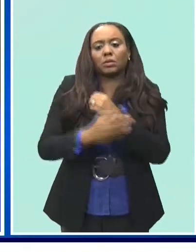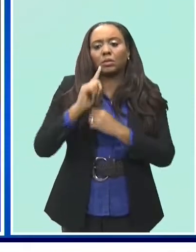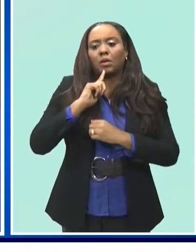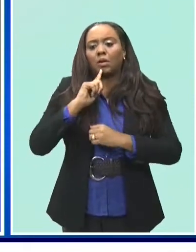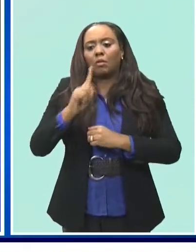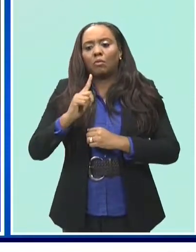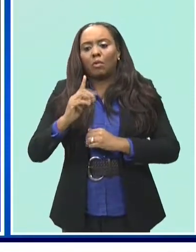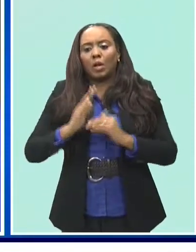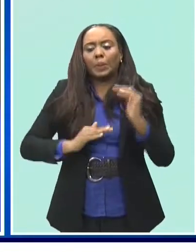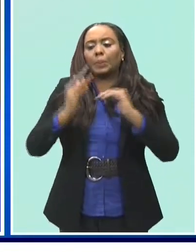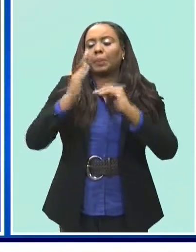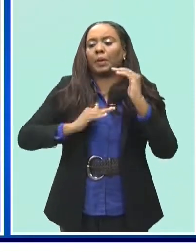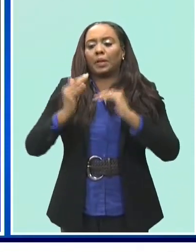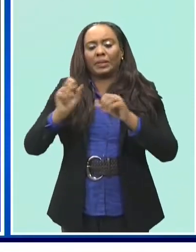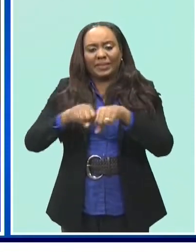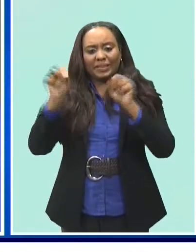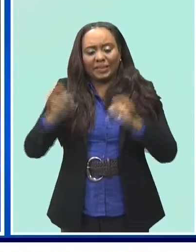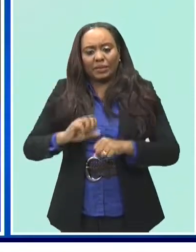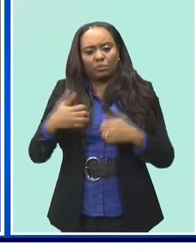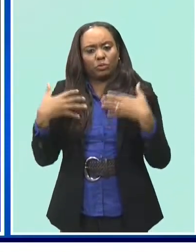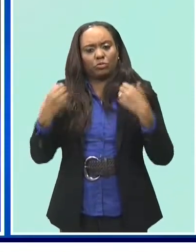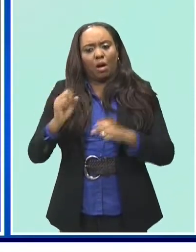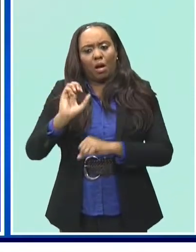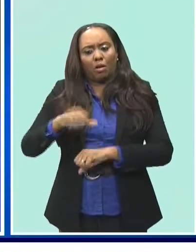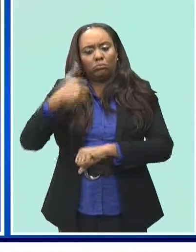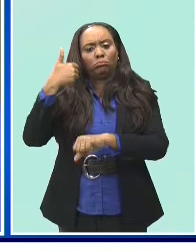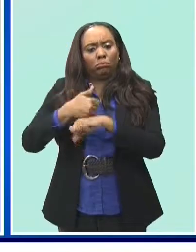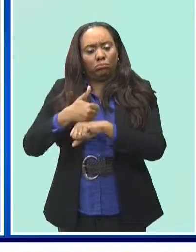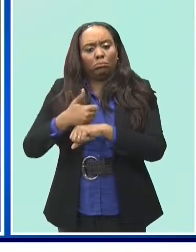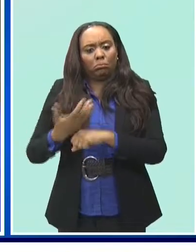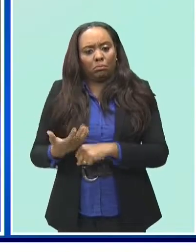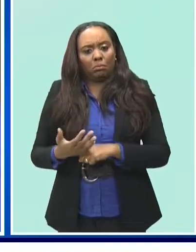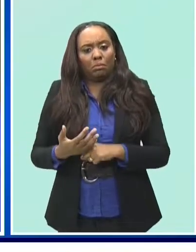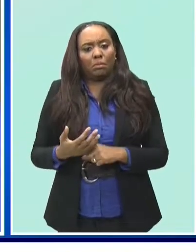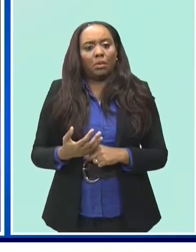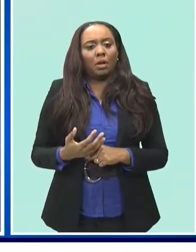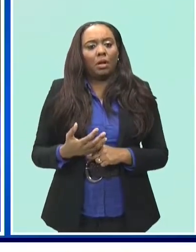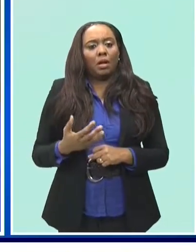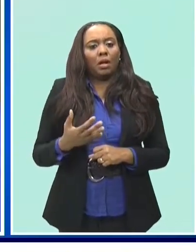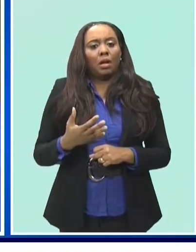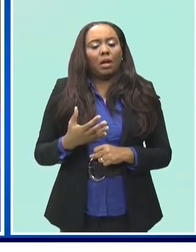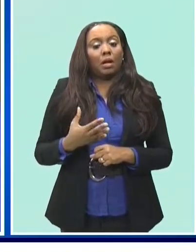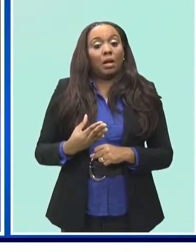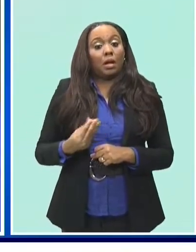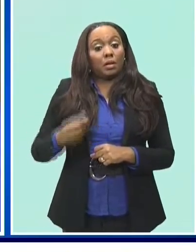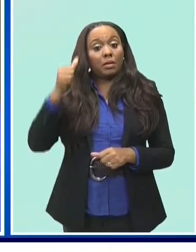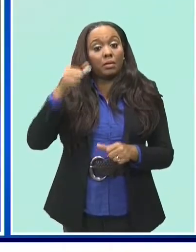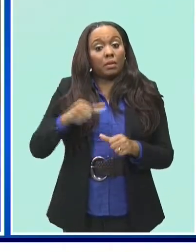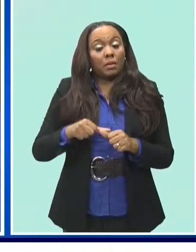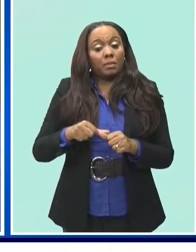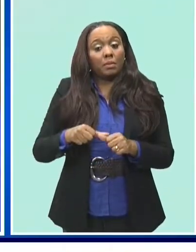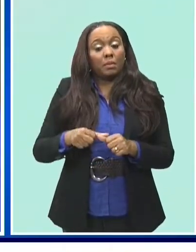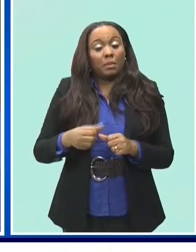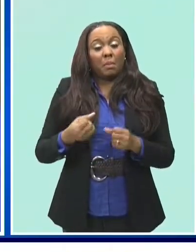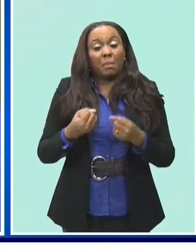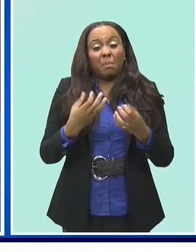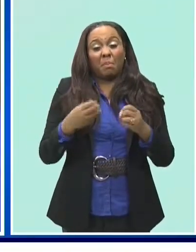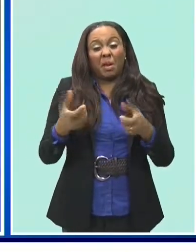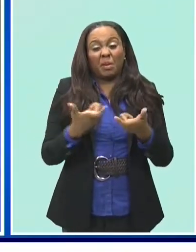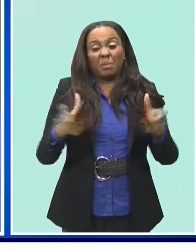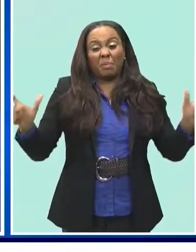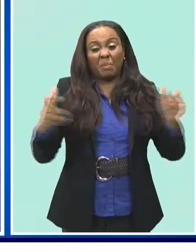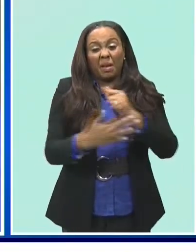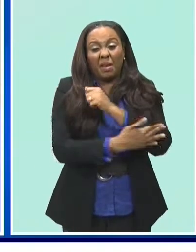their industrial base and was done on wealth extracted from millions of